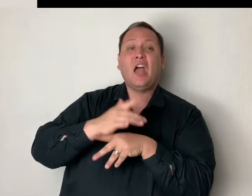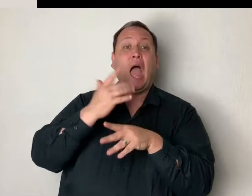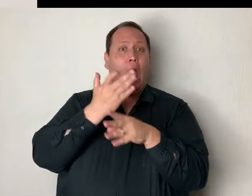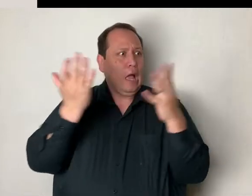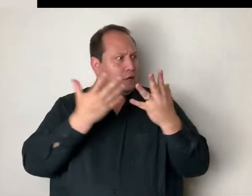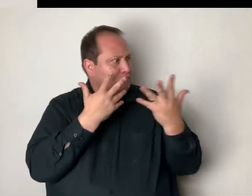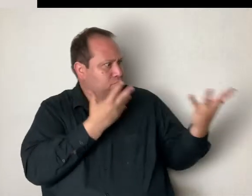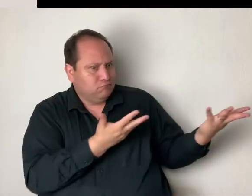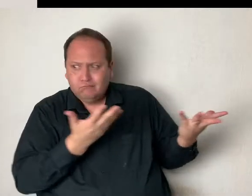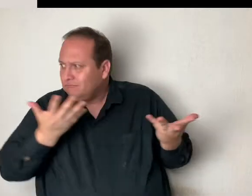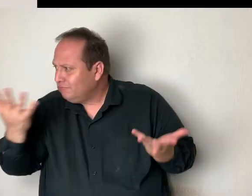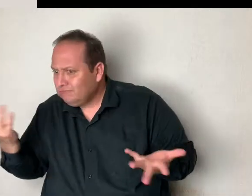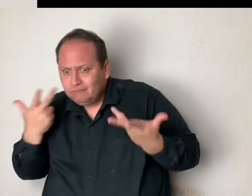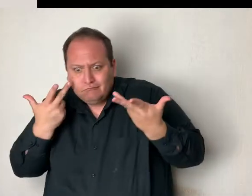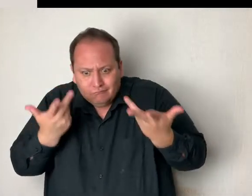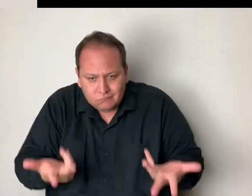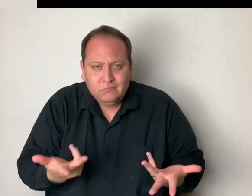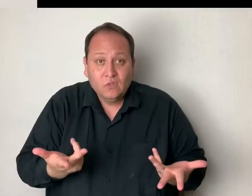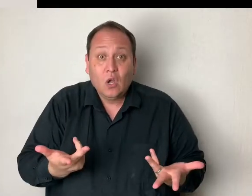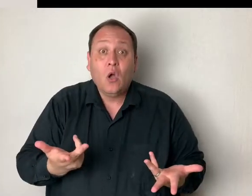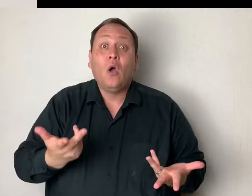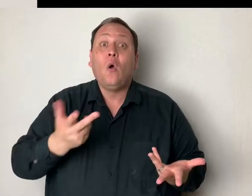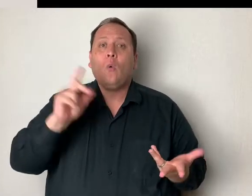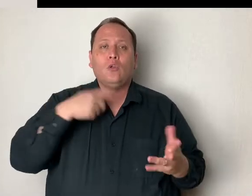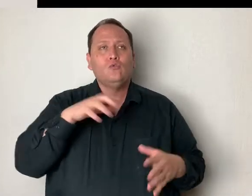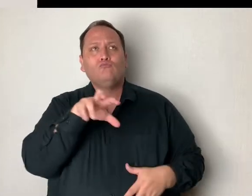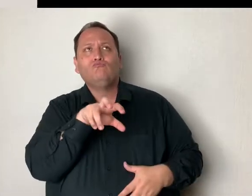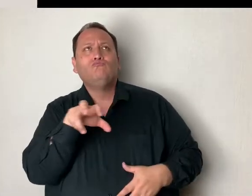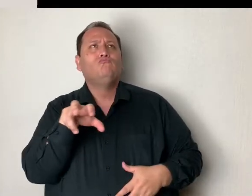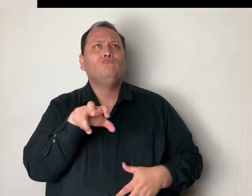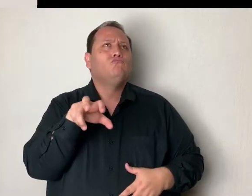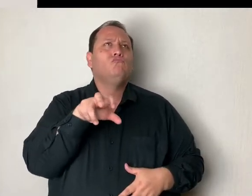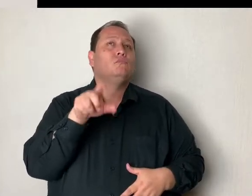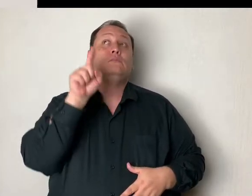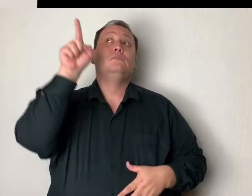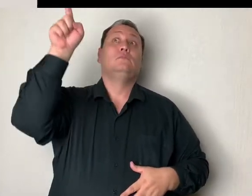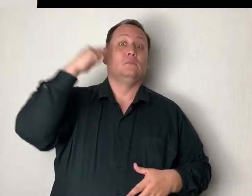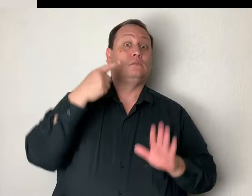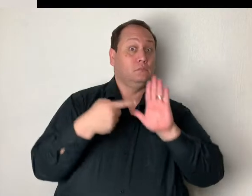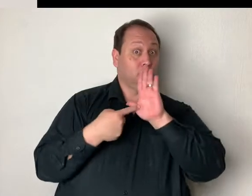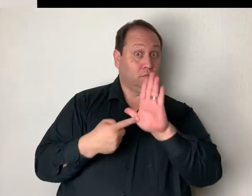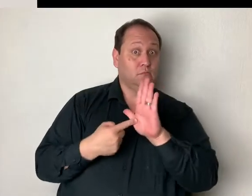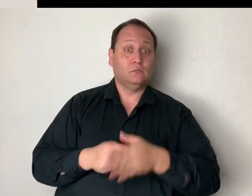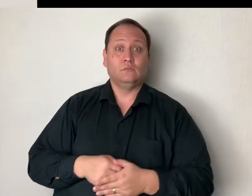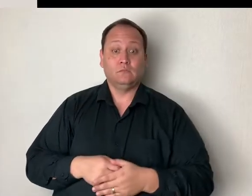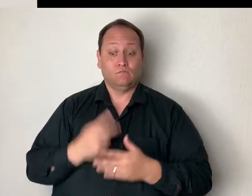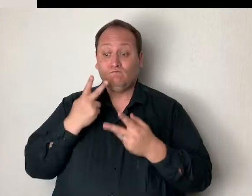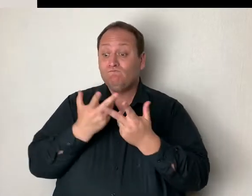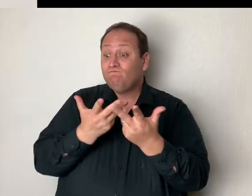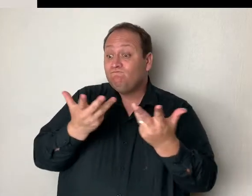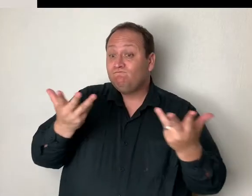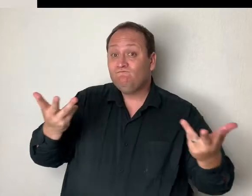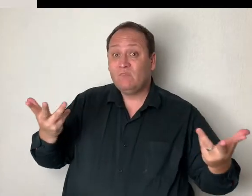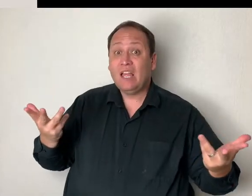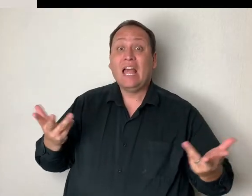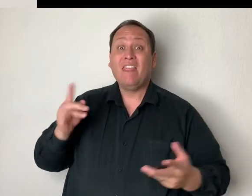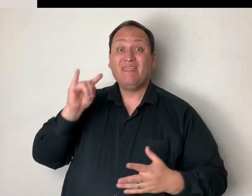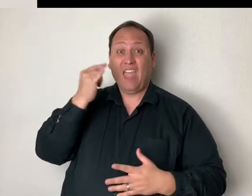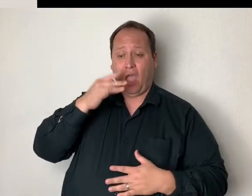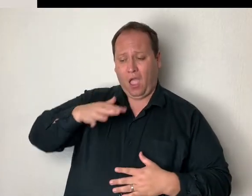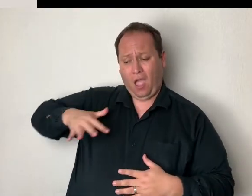I'm going to use my cursor. I want to show you the scope of this park. In Tijuana, the park